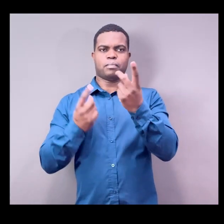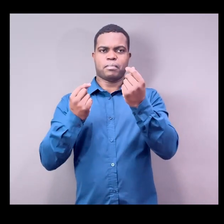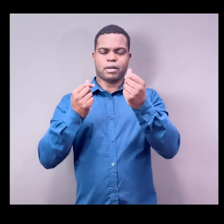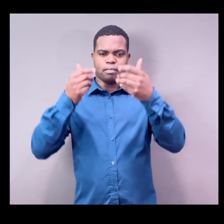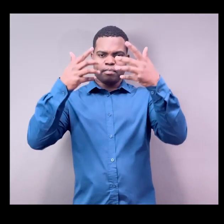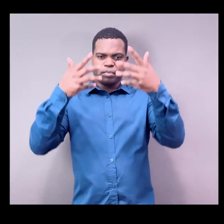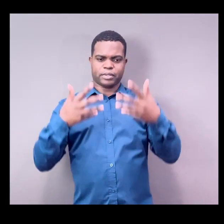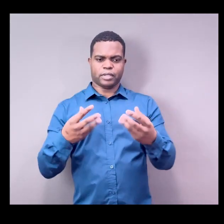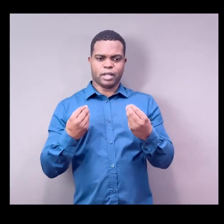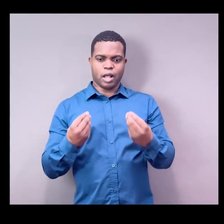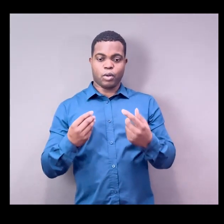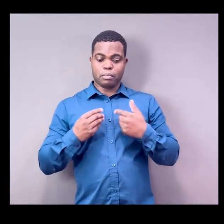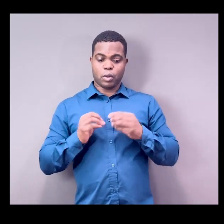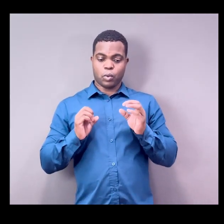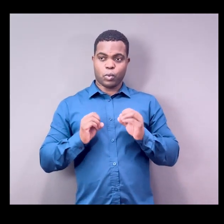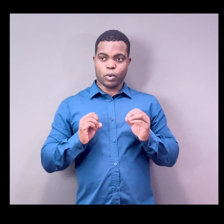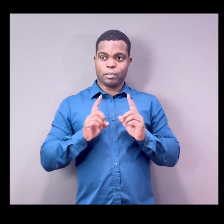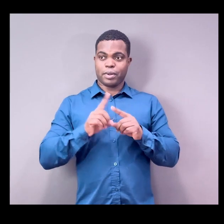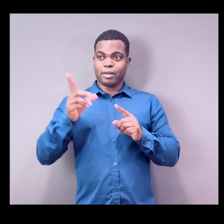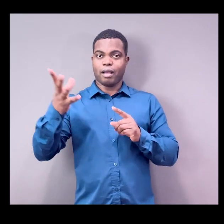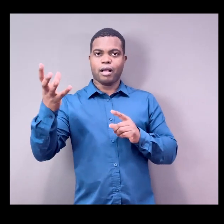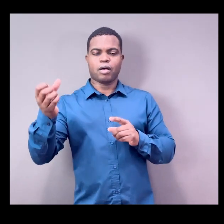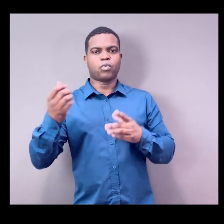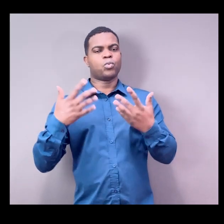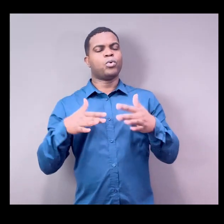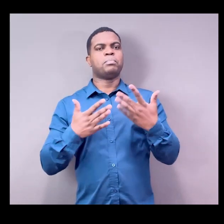will be designed and all that.